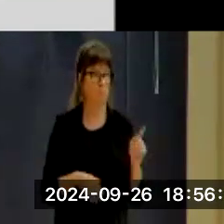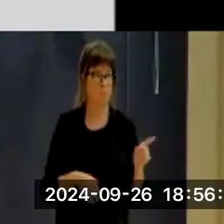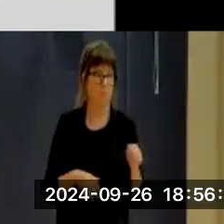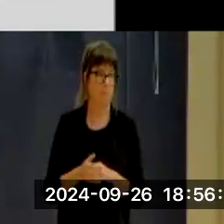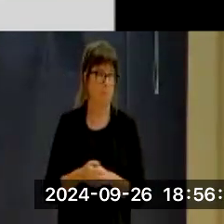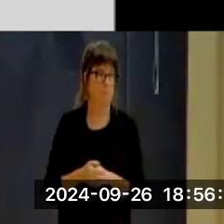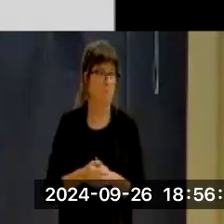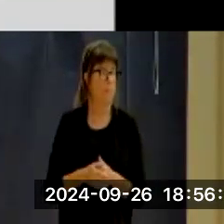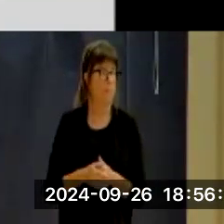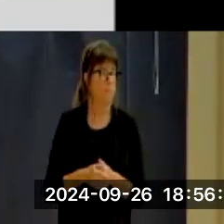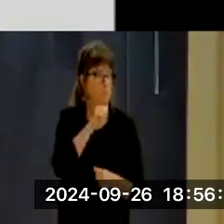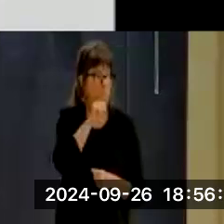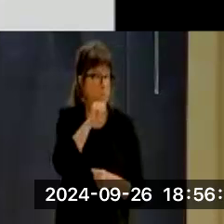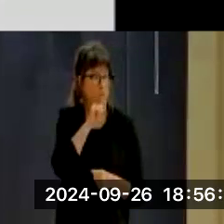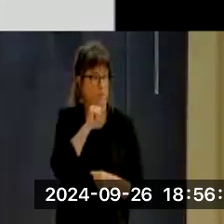Oh, your mic's not on.